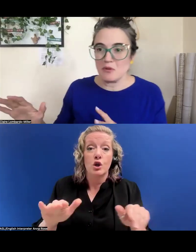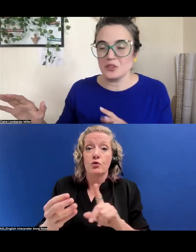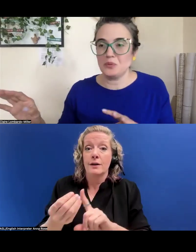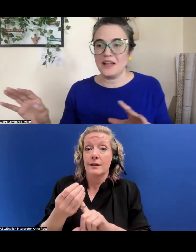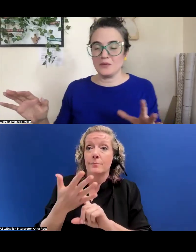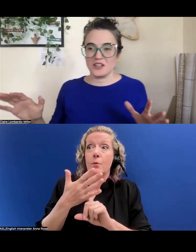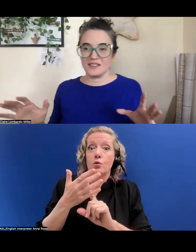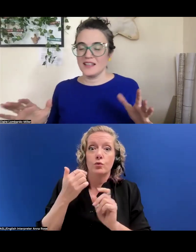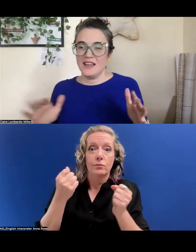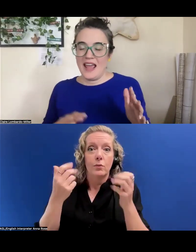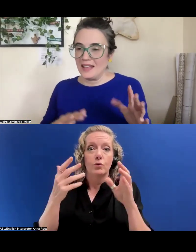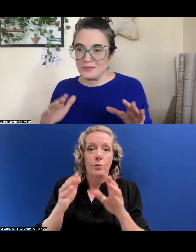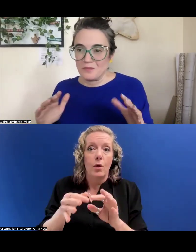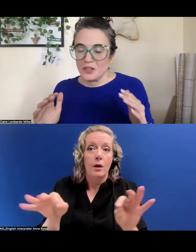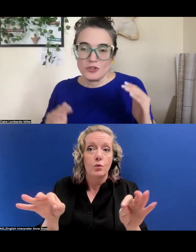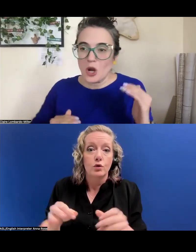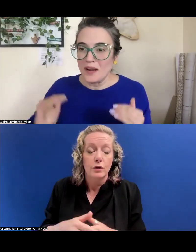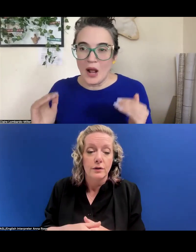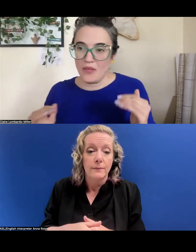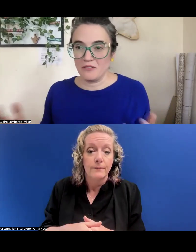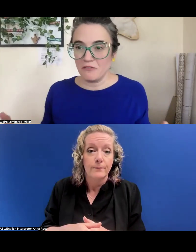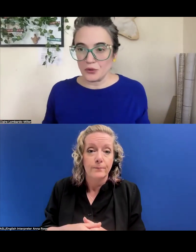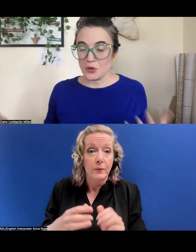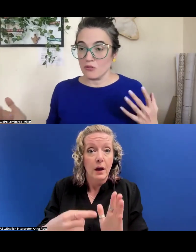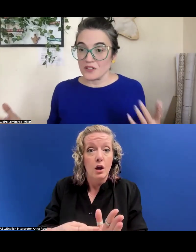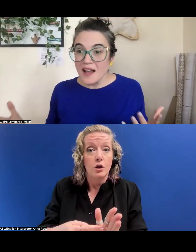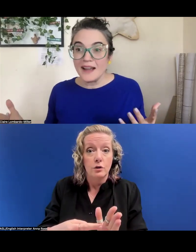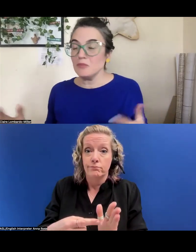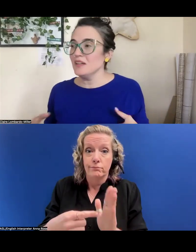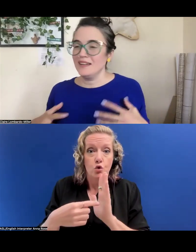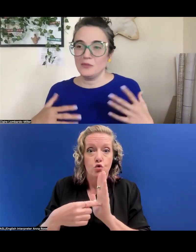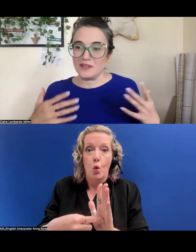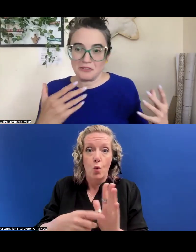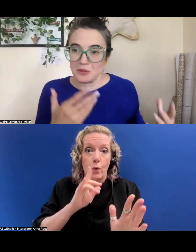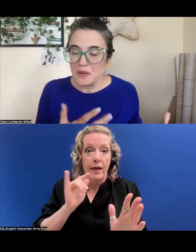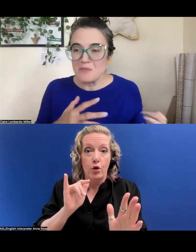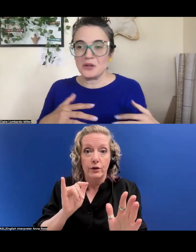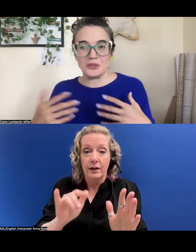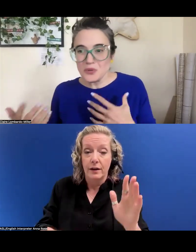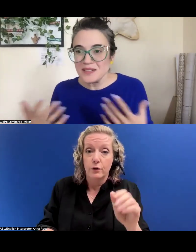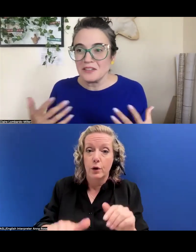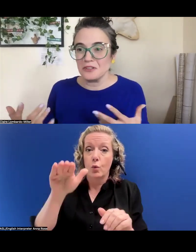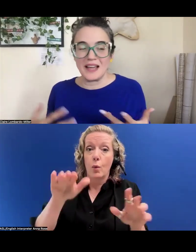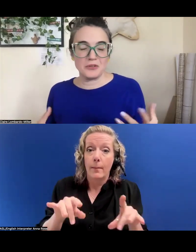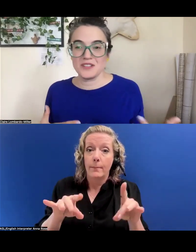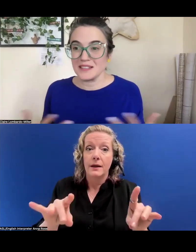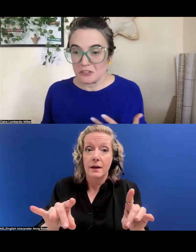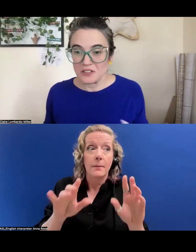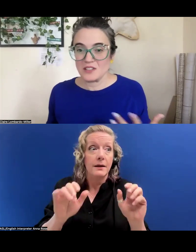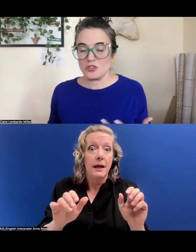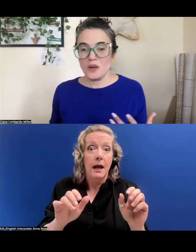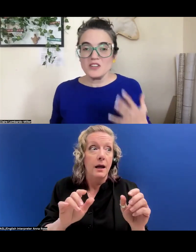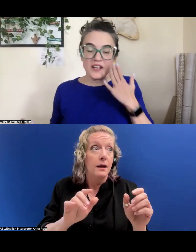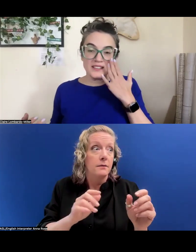developing multiple languages and showing how that unfolds over time with different people using different languages in